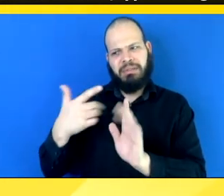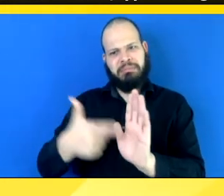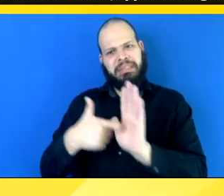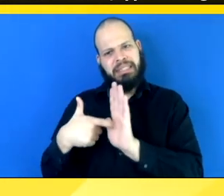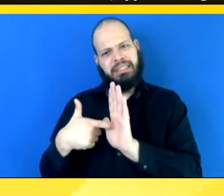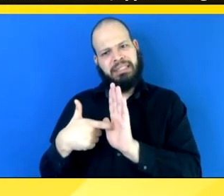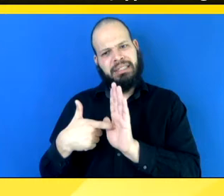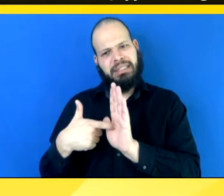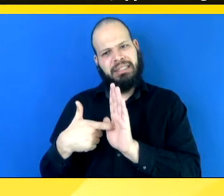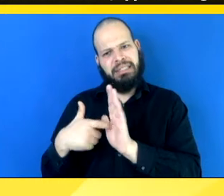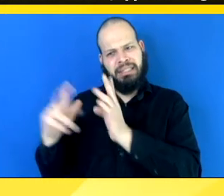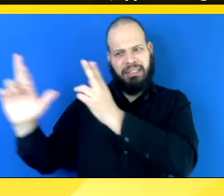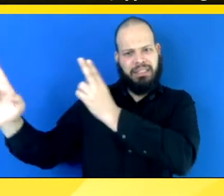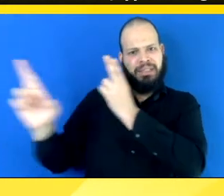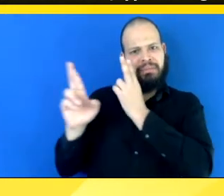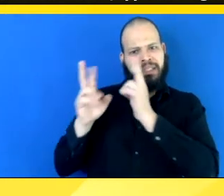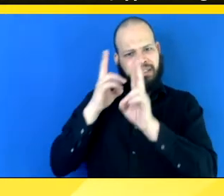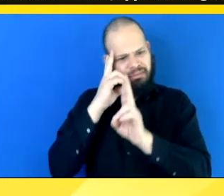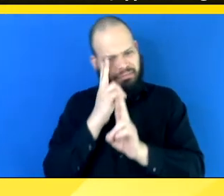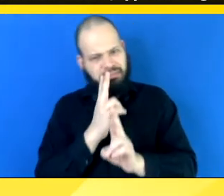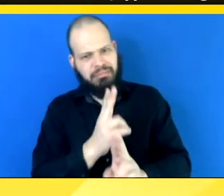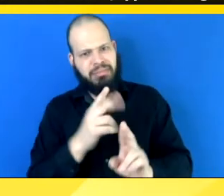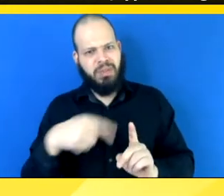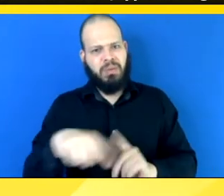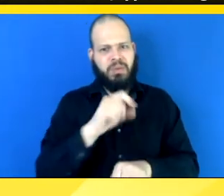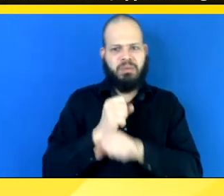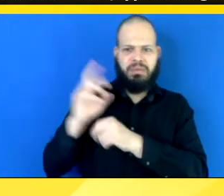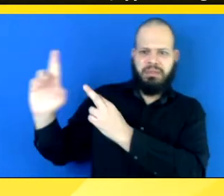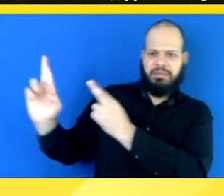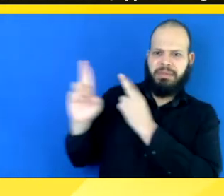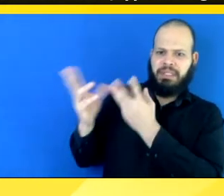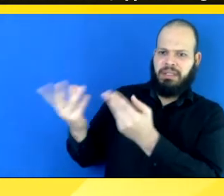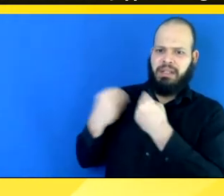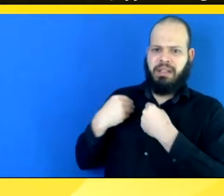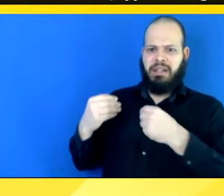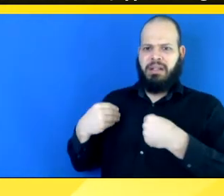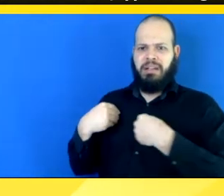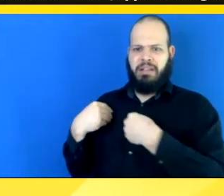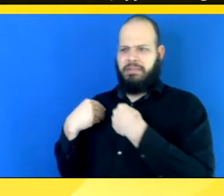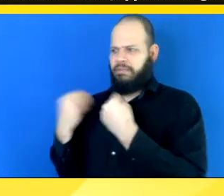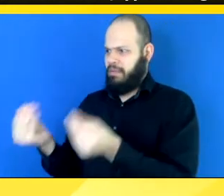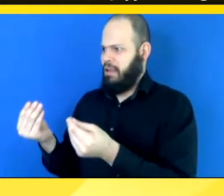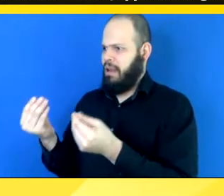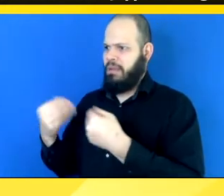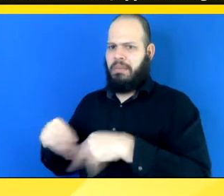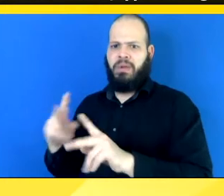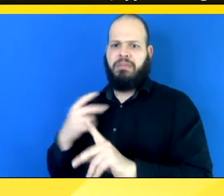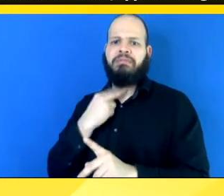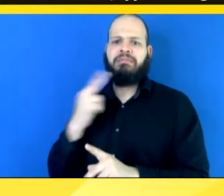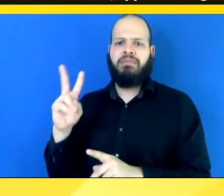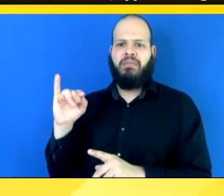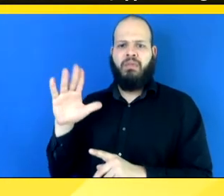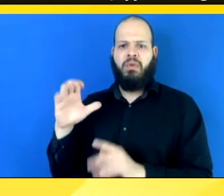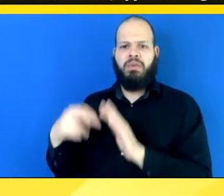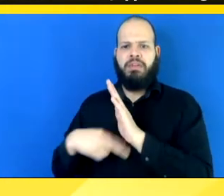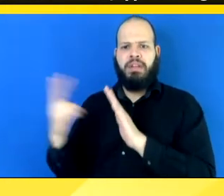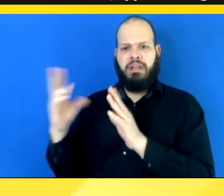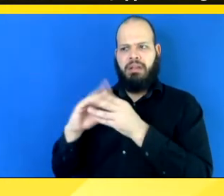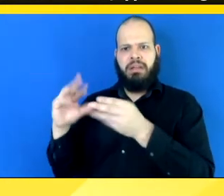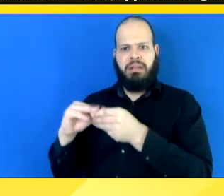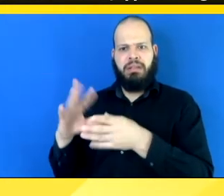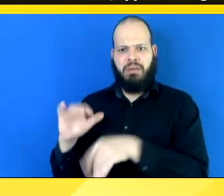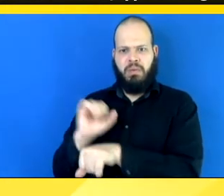for a voice on the job, and a seat at that table. There is less than a week left in this